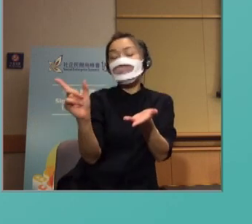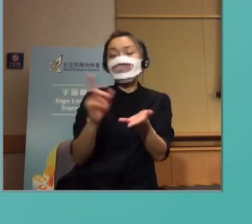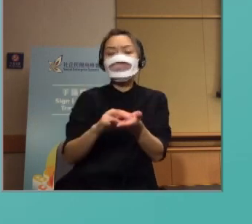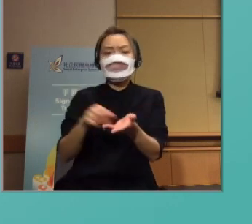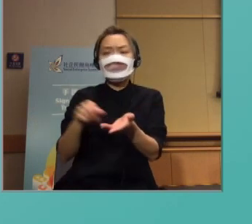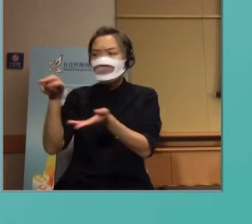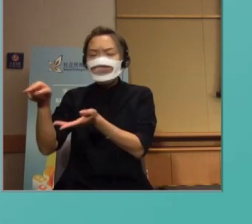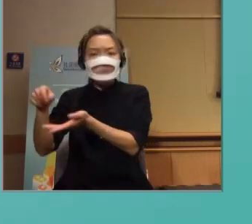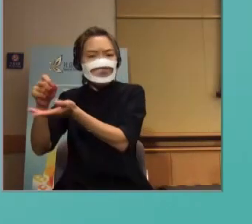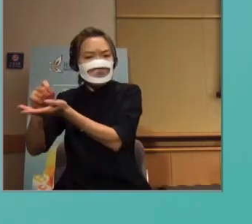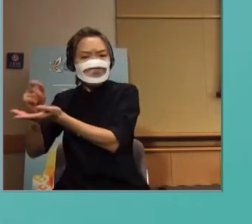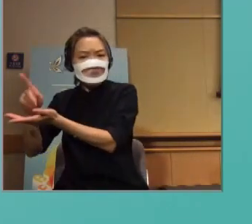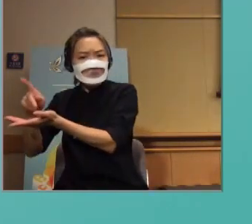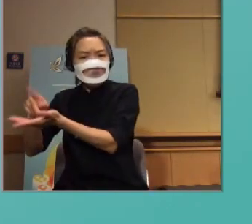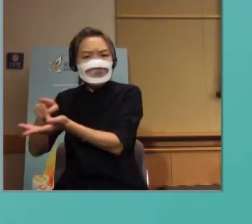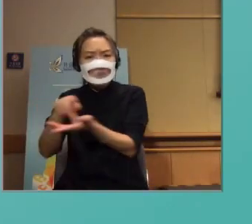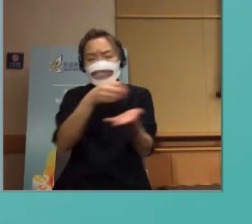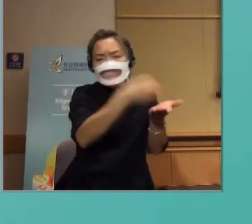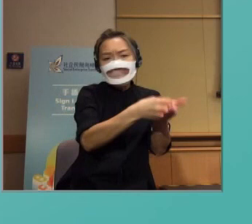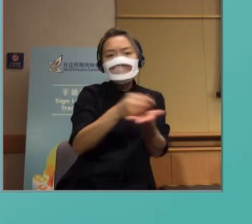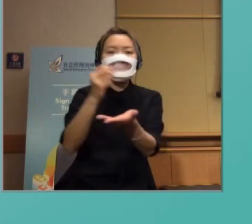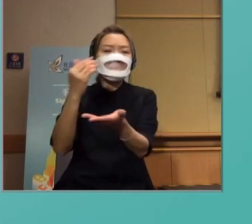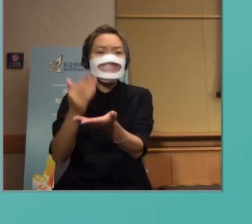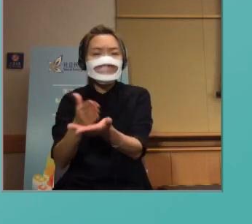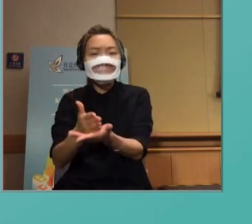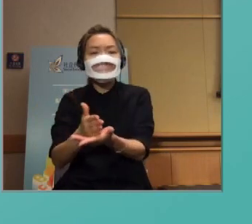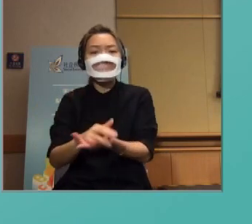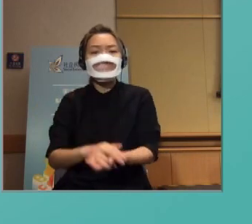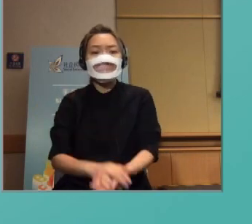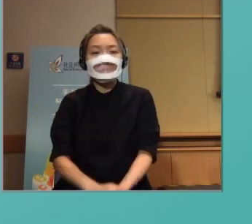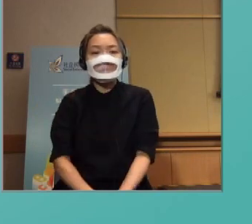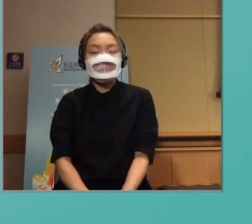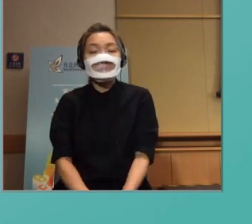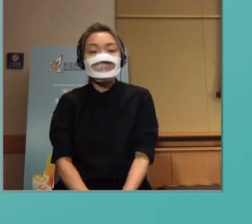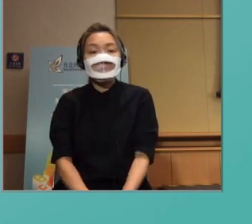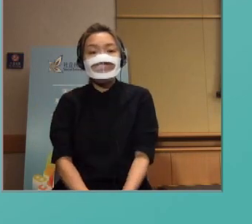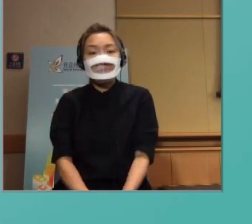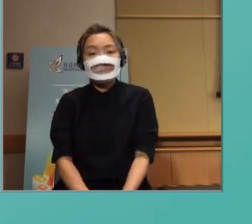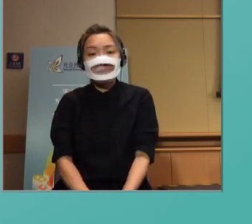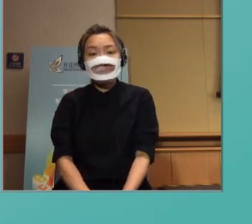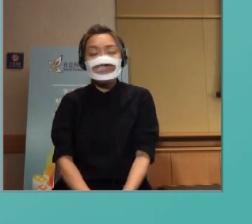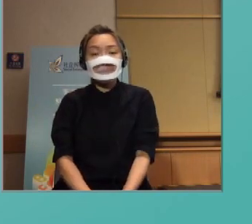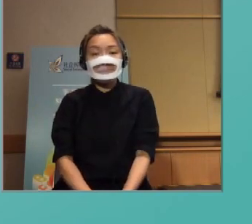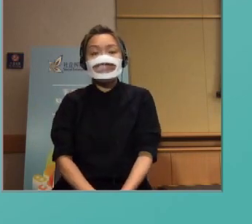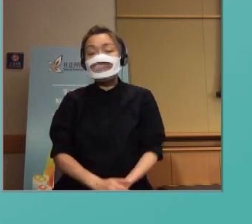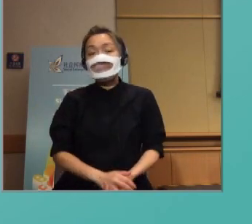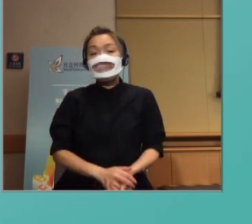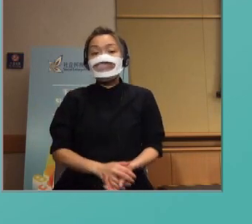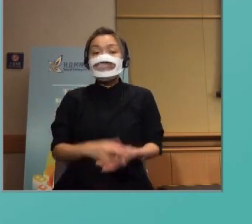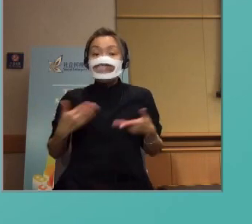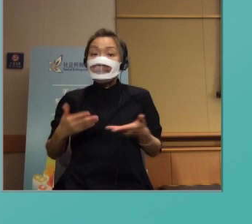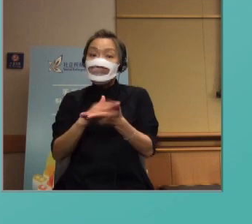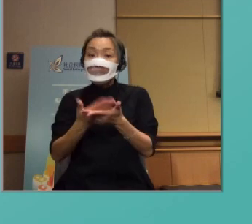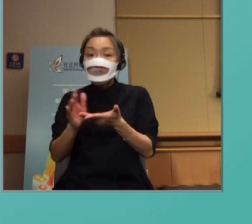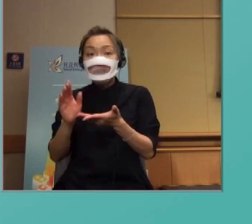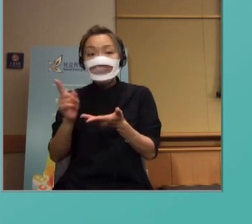has. I just want to close with this quick commentary. This is an example, since we're talking about NFTs for good. This was an NFT card that was sold for